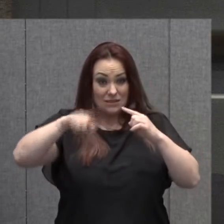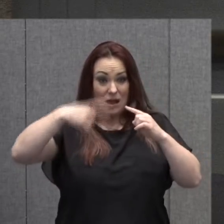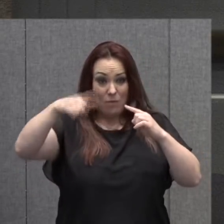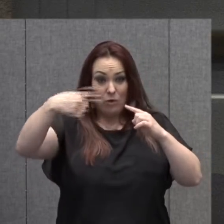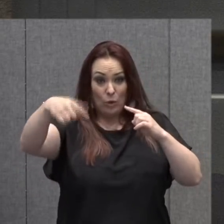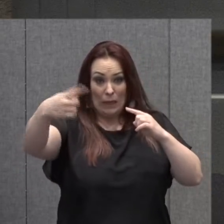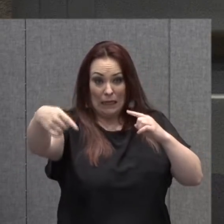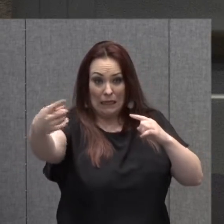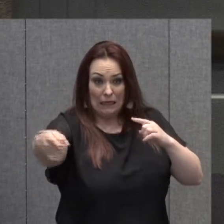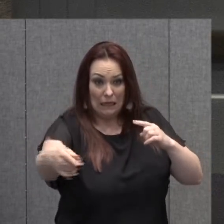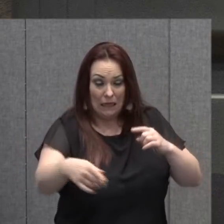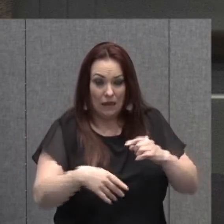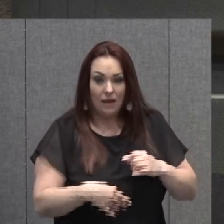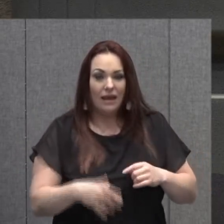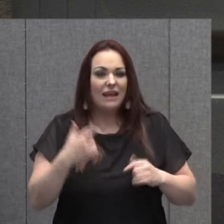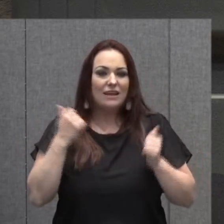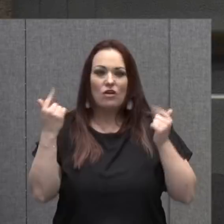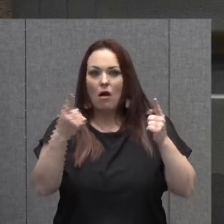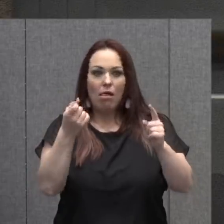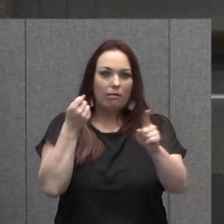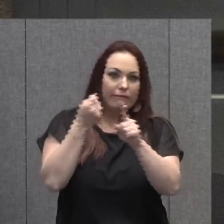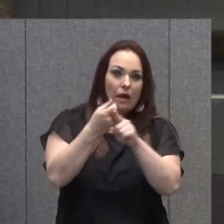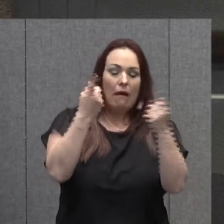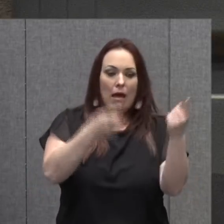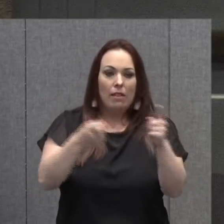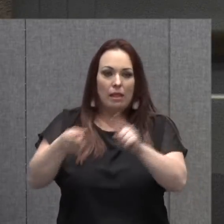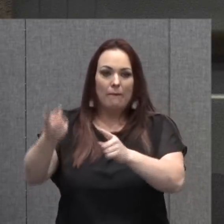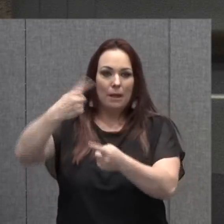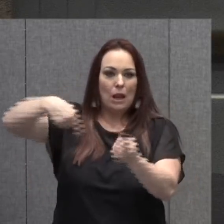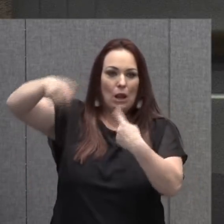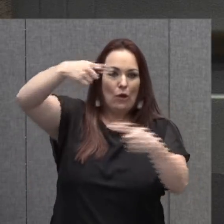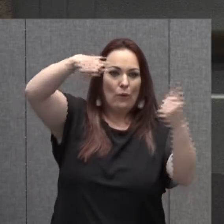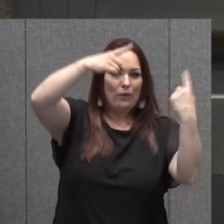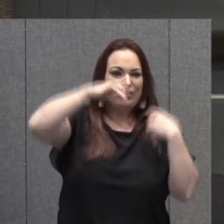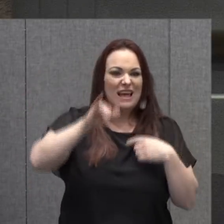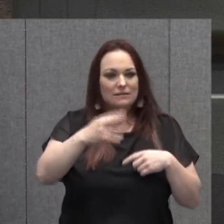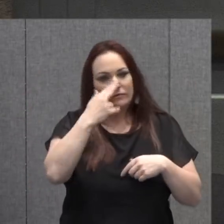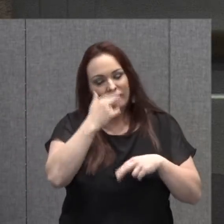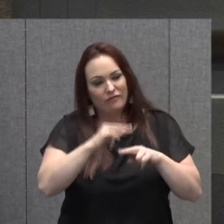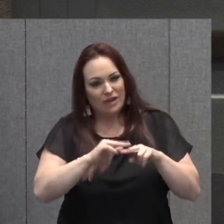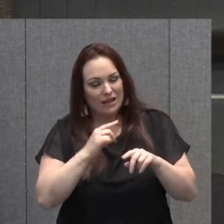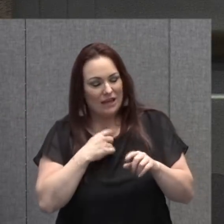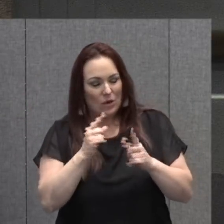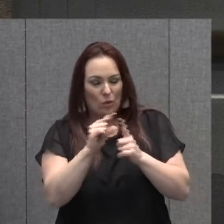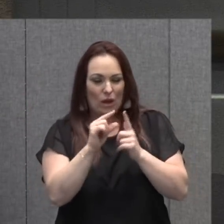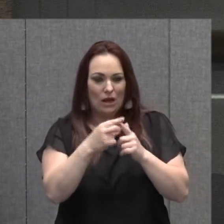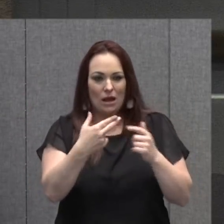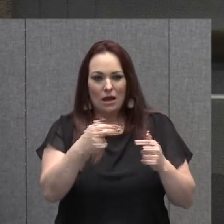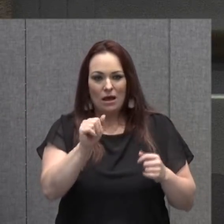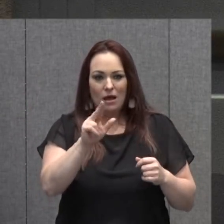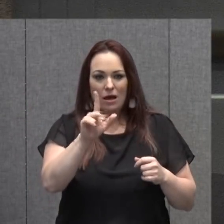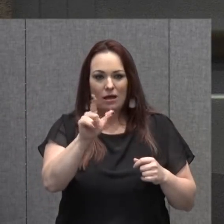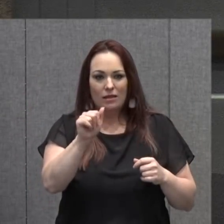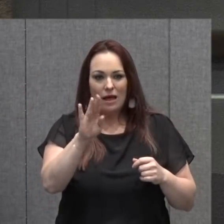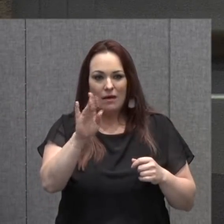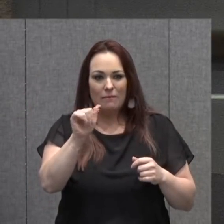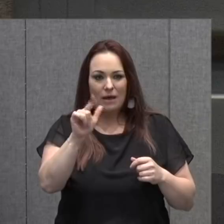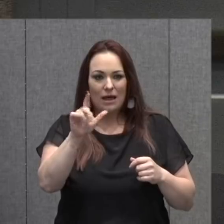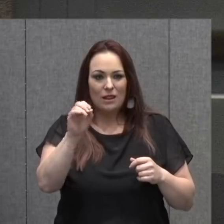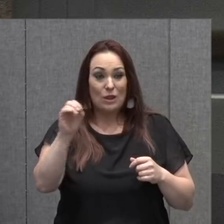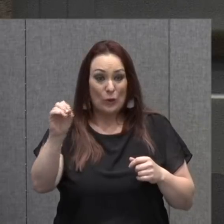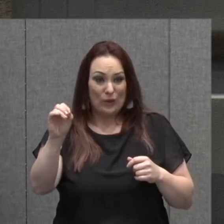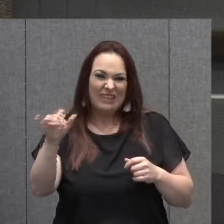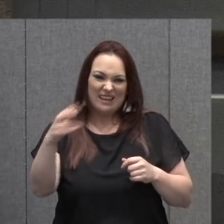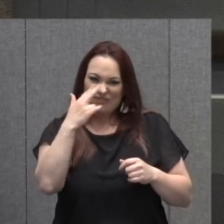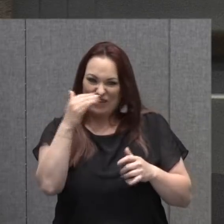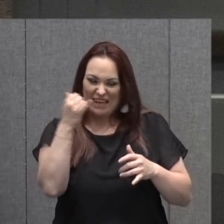of the hullabaloo, I love that word, hullabaloo, it's quite a funny word. The first little javelina escaped and went